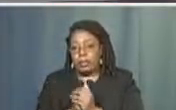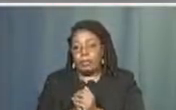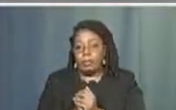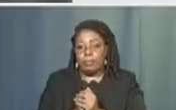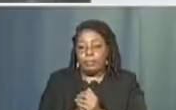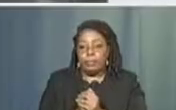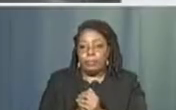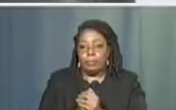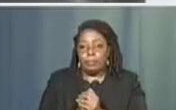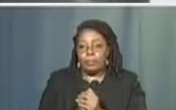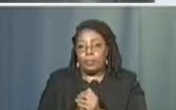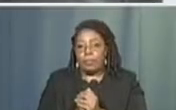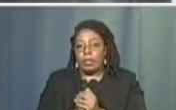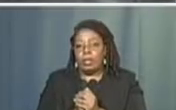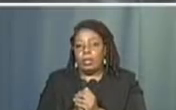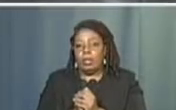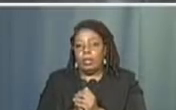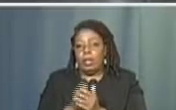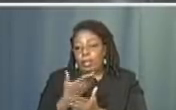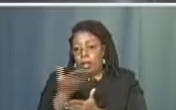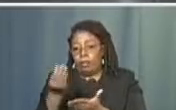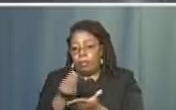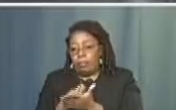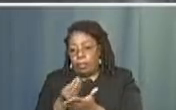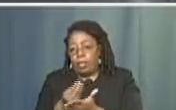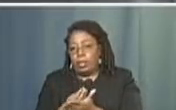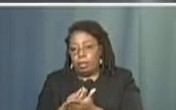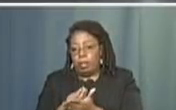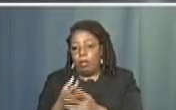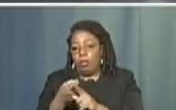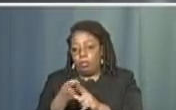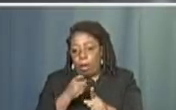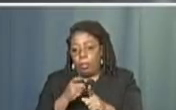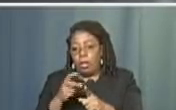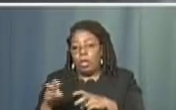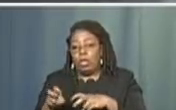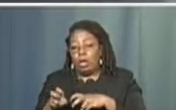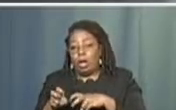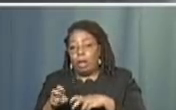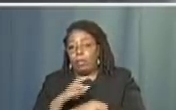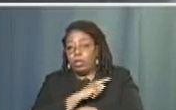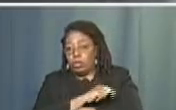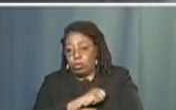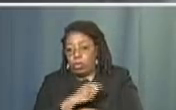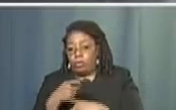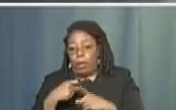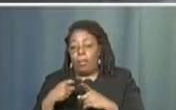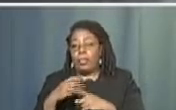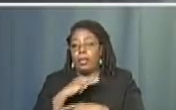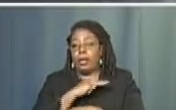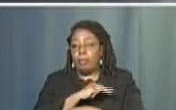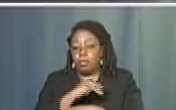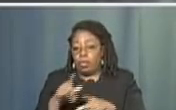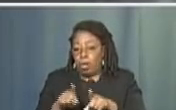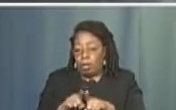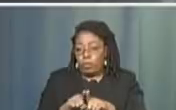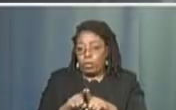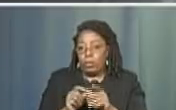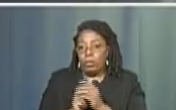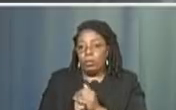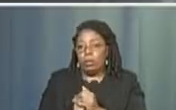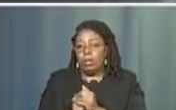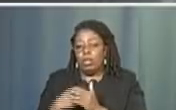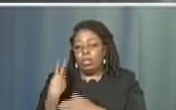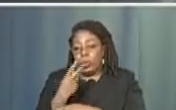There was some funds allocated from the Ministry of Tourism and also some from this ministry as well. So